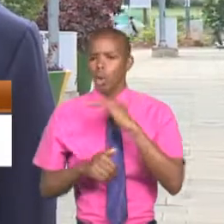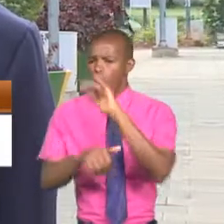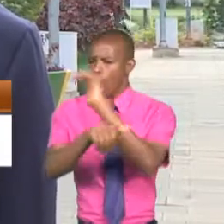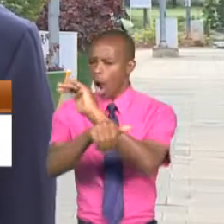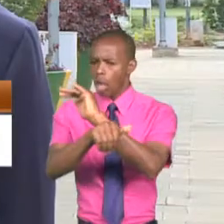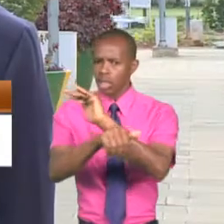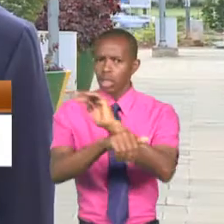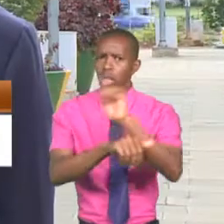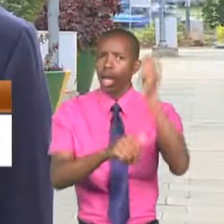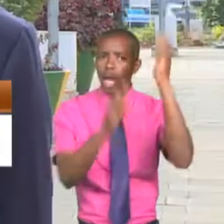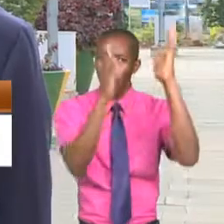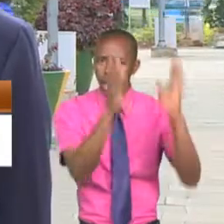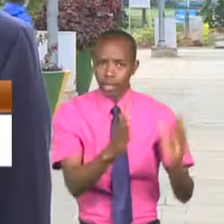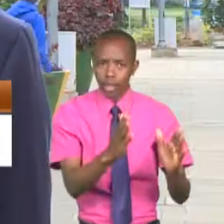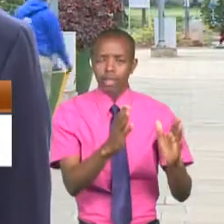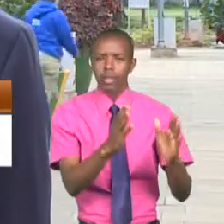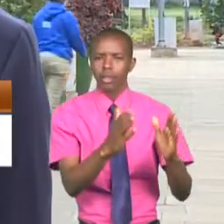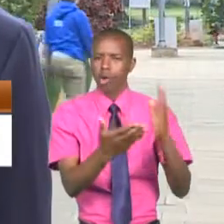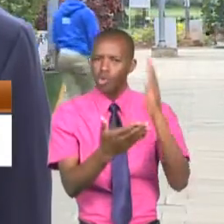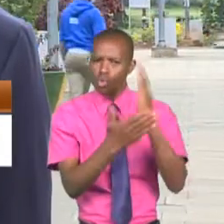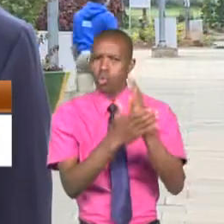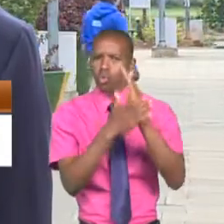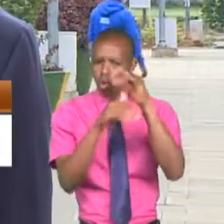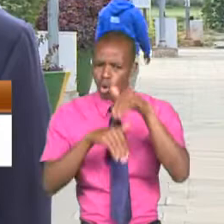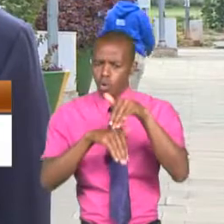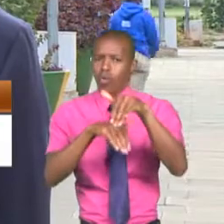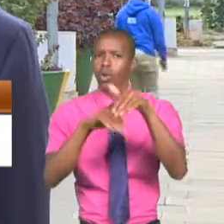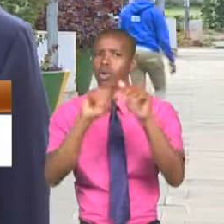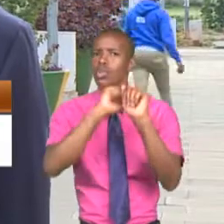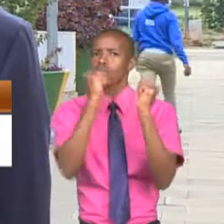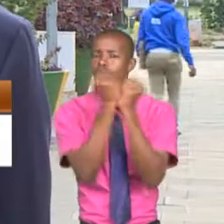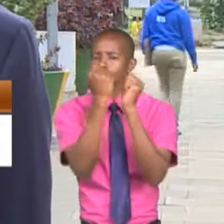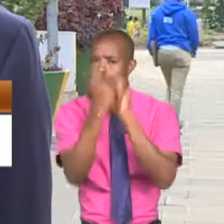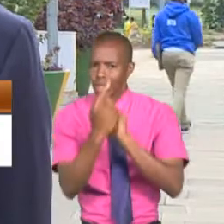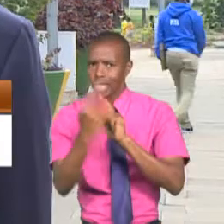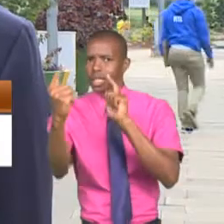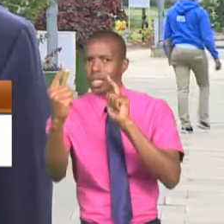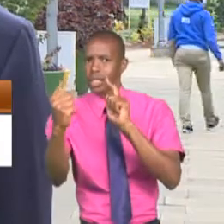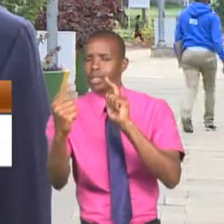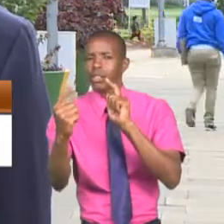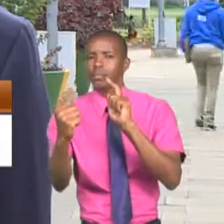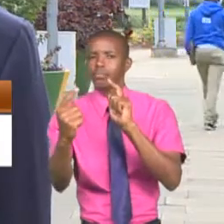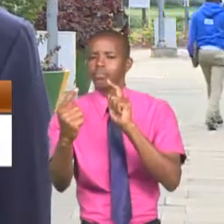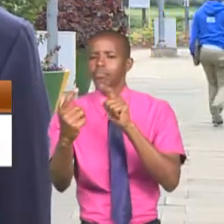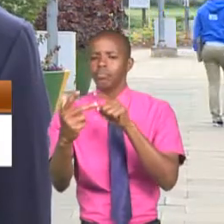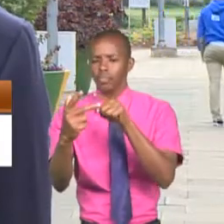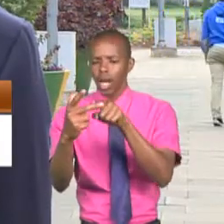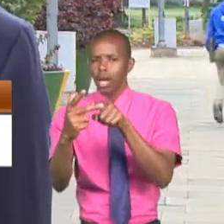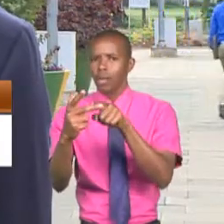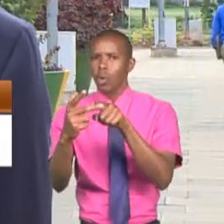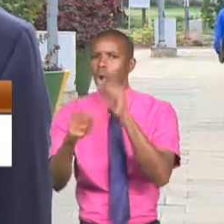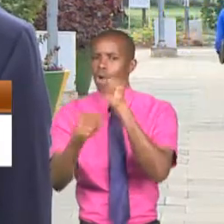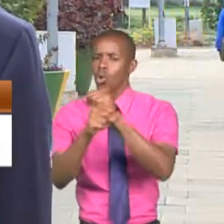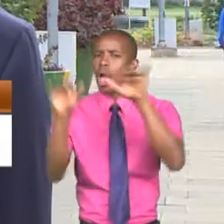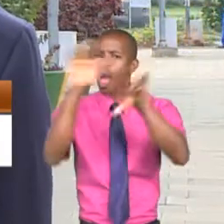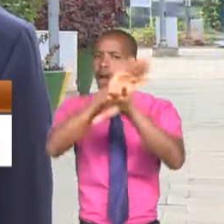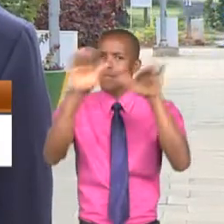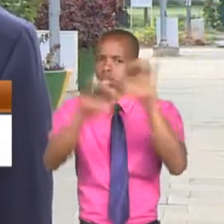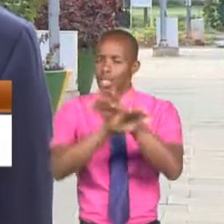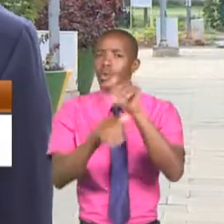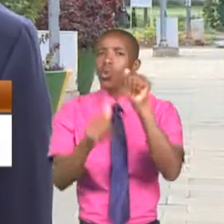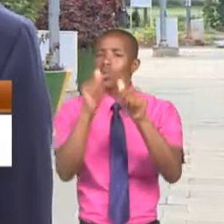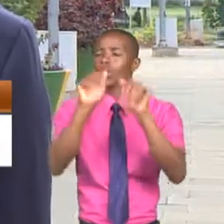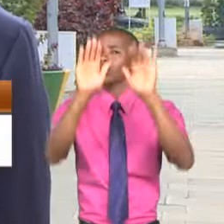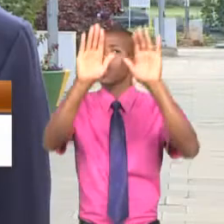every Kenyans actually to observe social distance and do everything that is